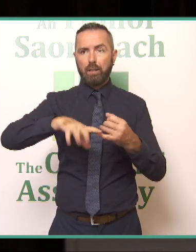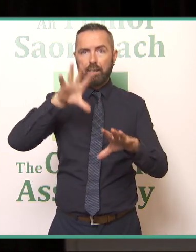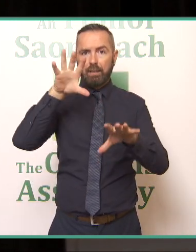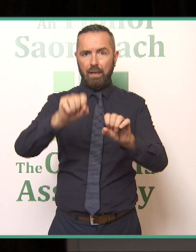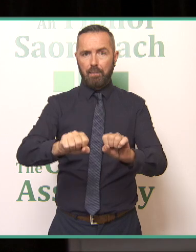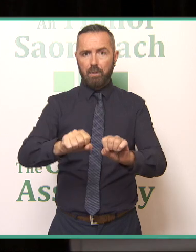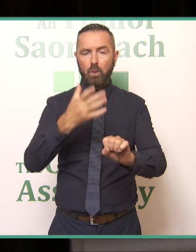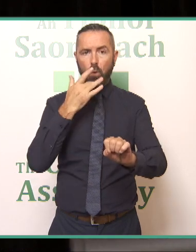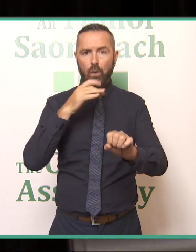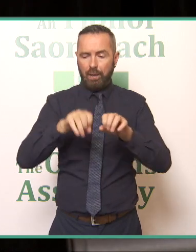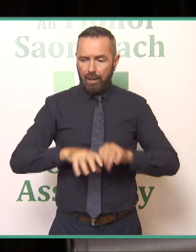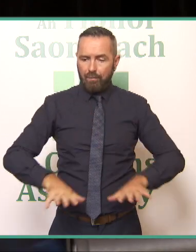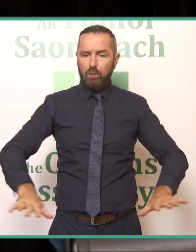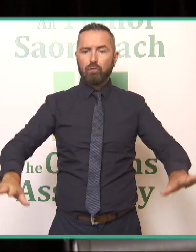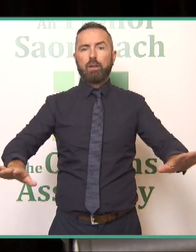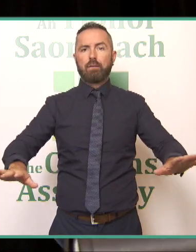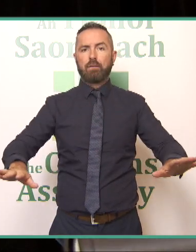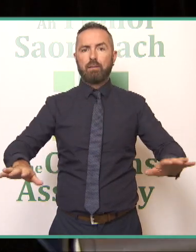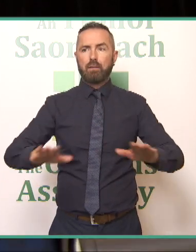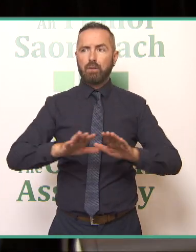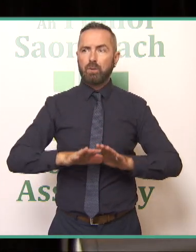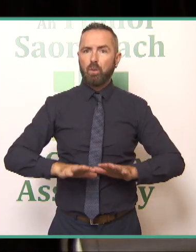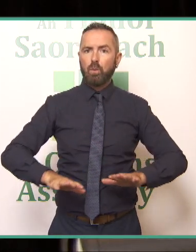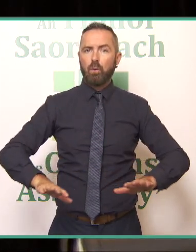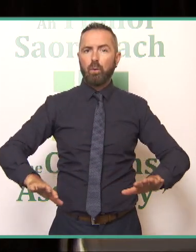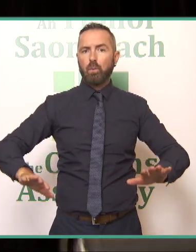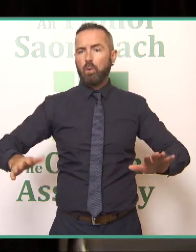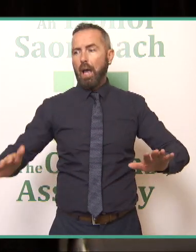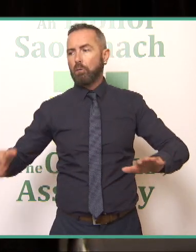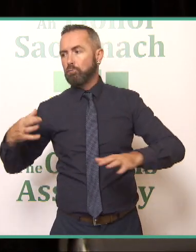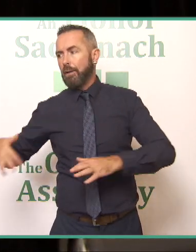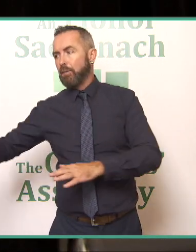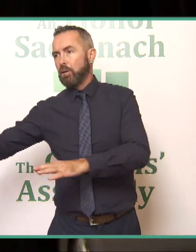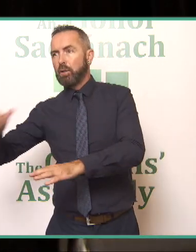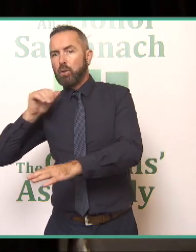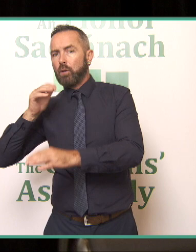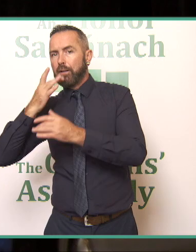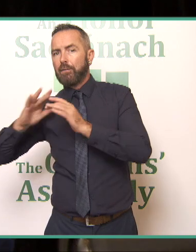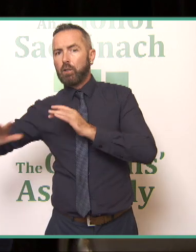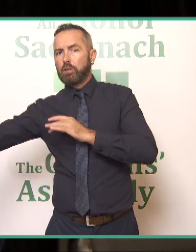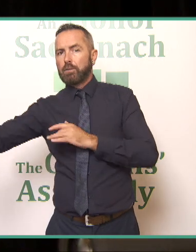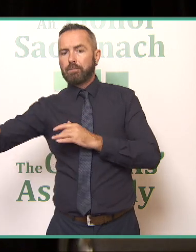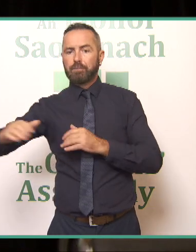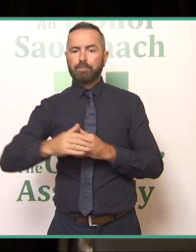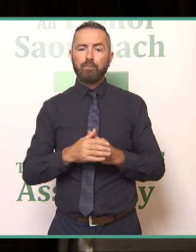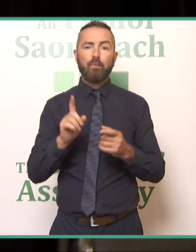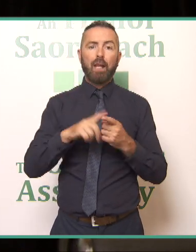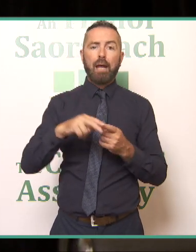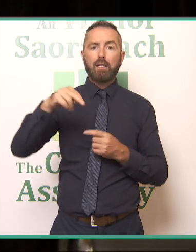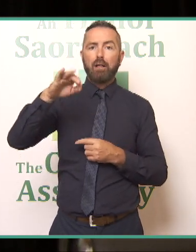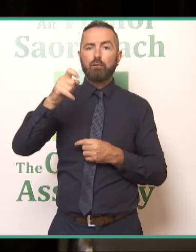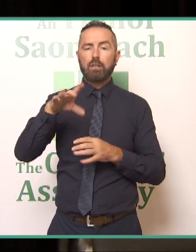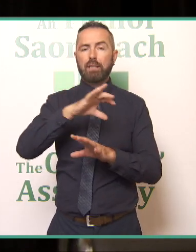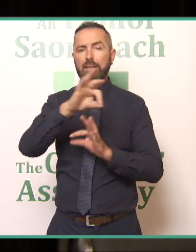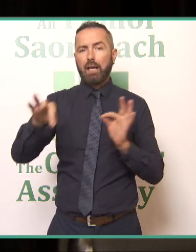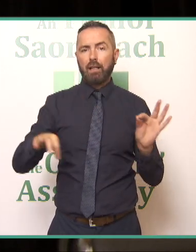into the soil, slowing it, getting into the rivers, and causing flooding downstream. And our nitrogen cycle.